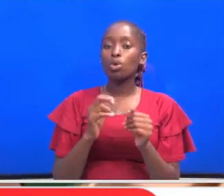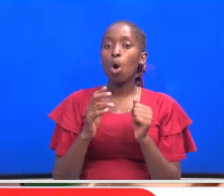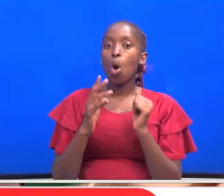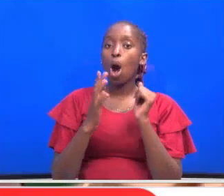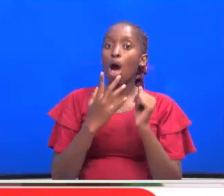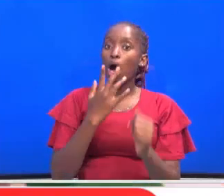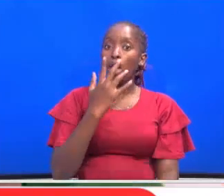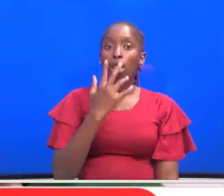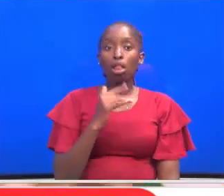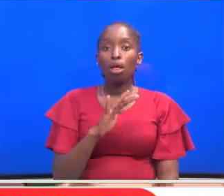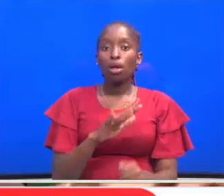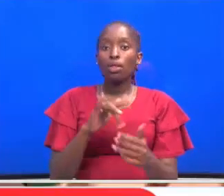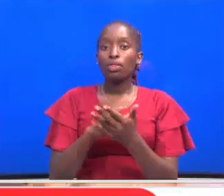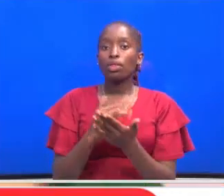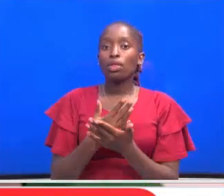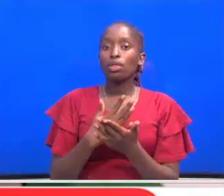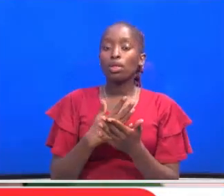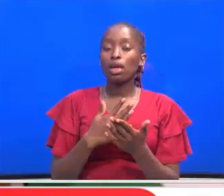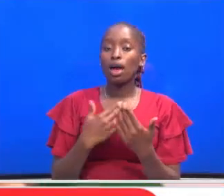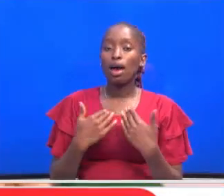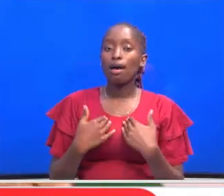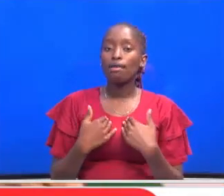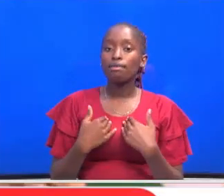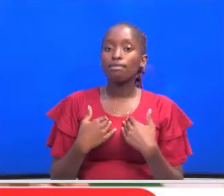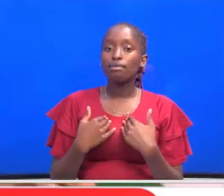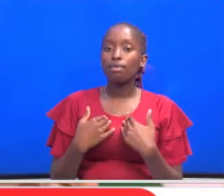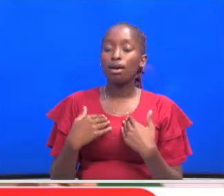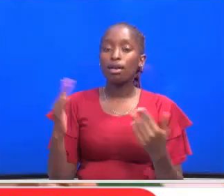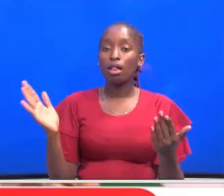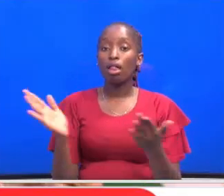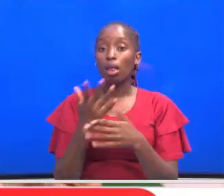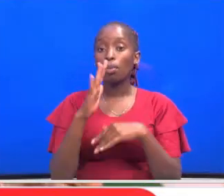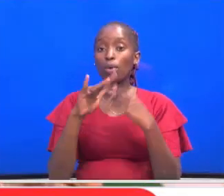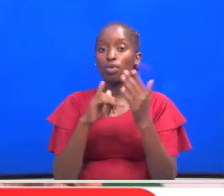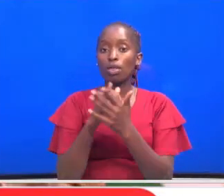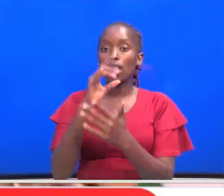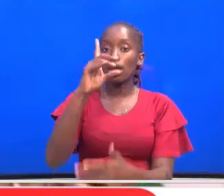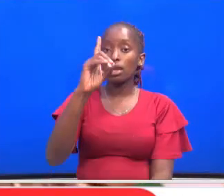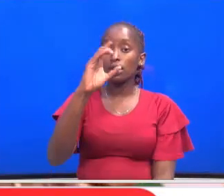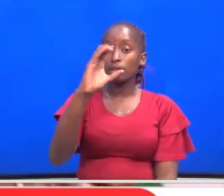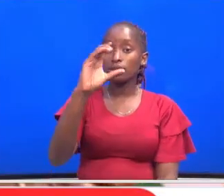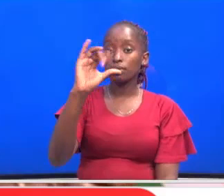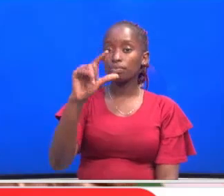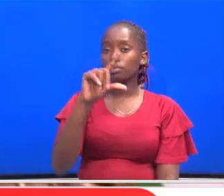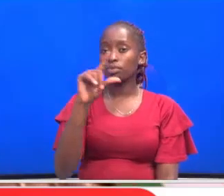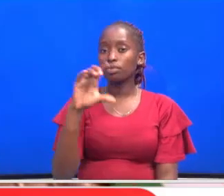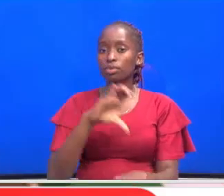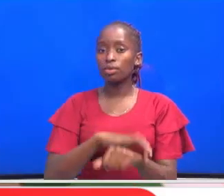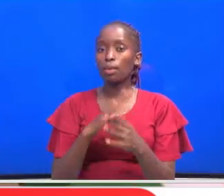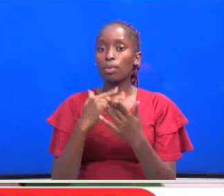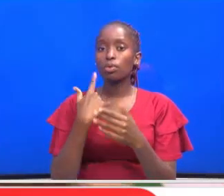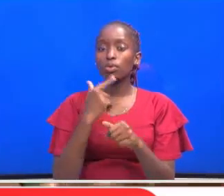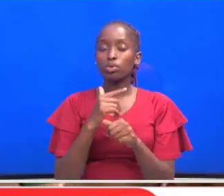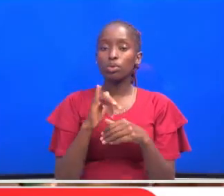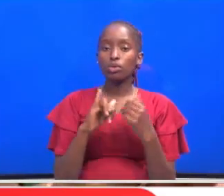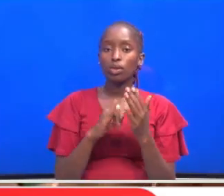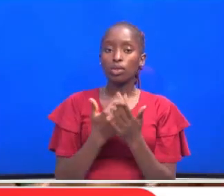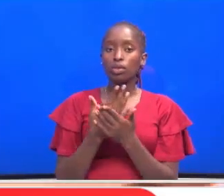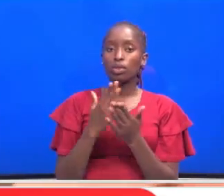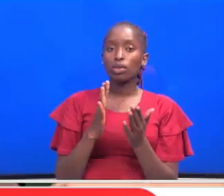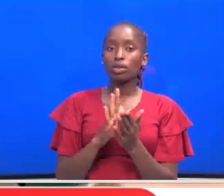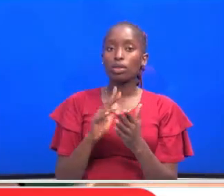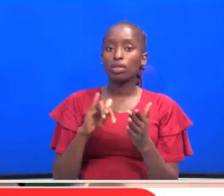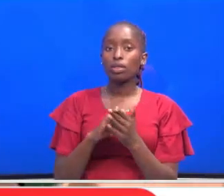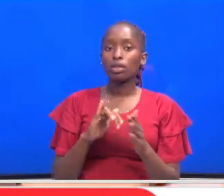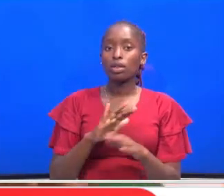The thing disappeared. The DCI was mobilized to go and get the contractor in Itare. You know,